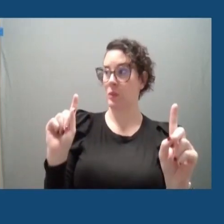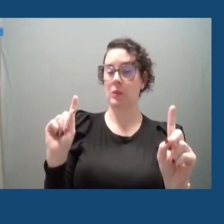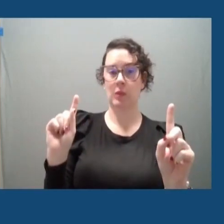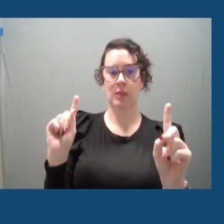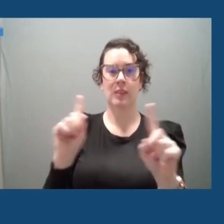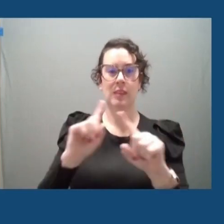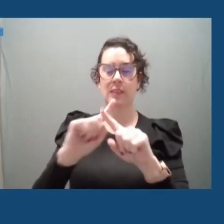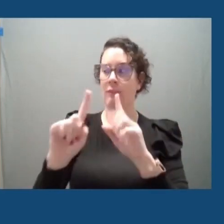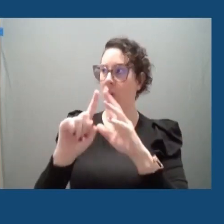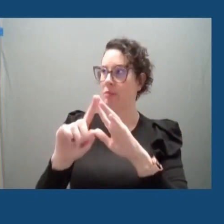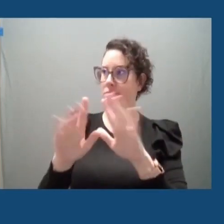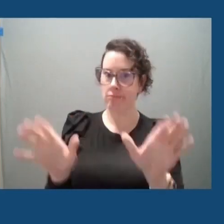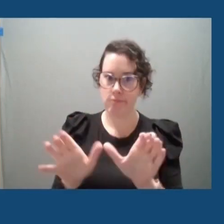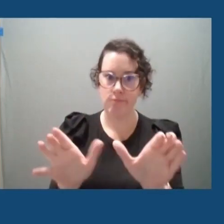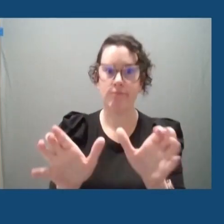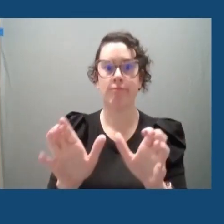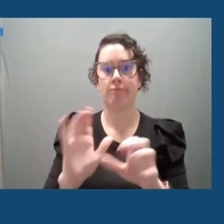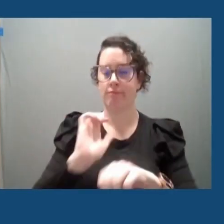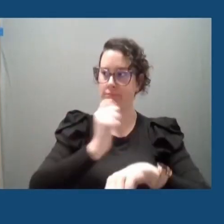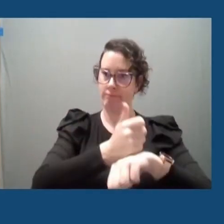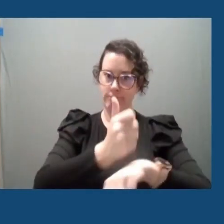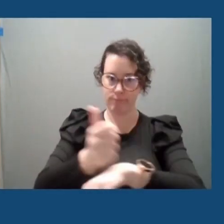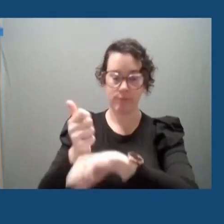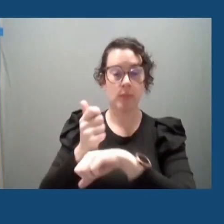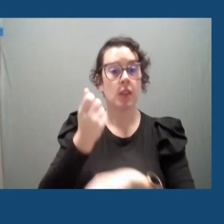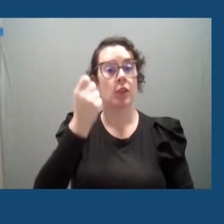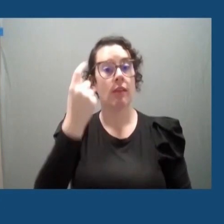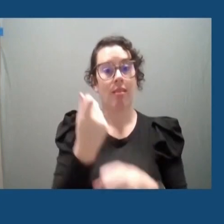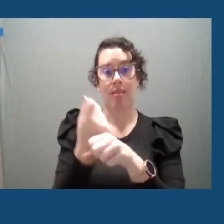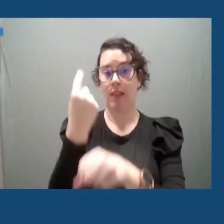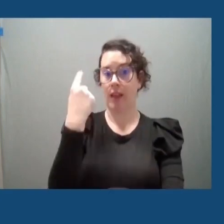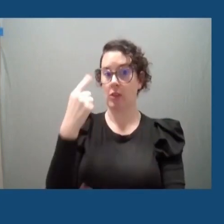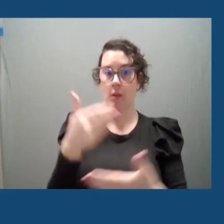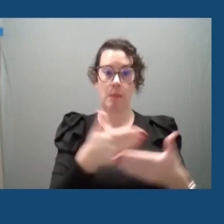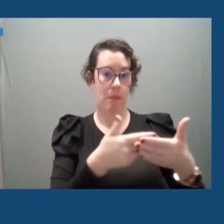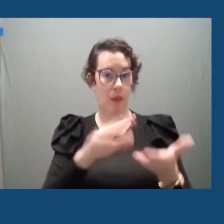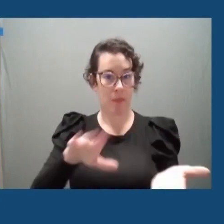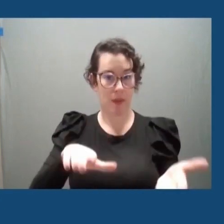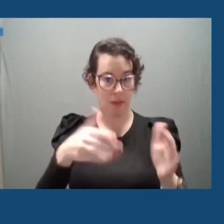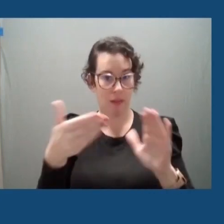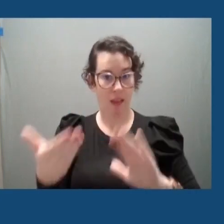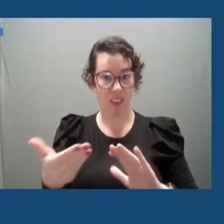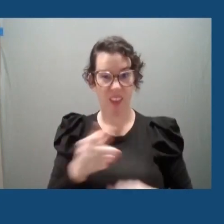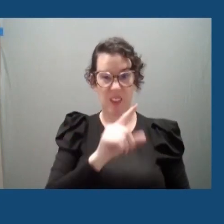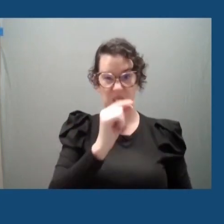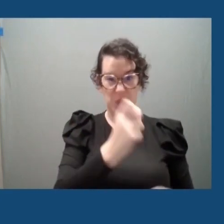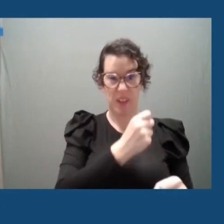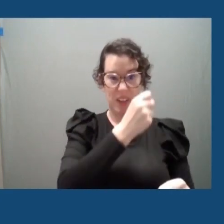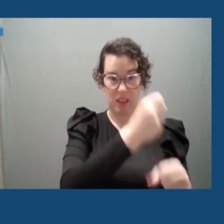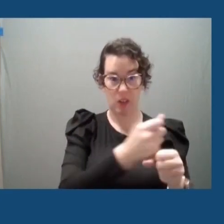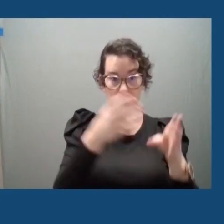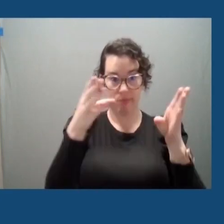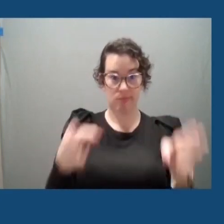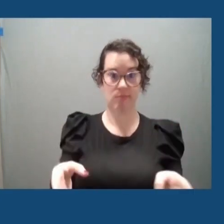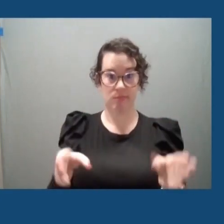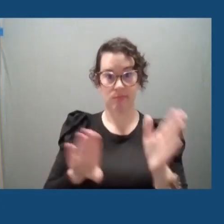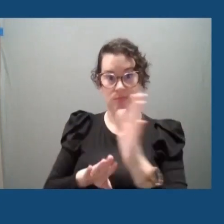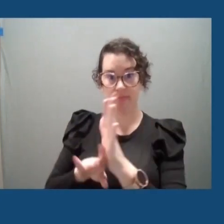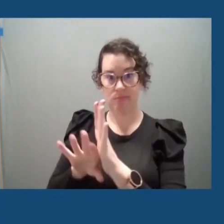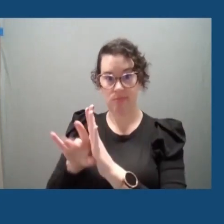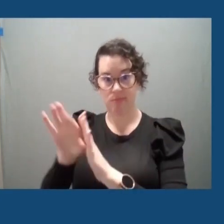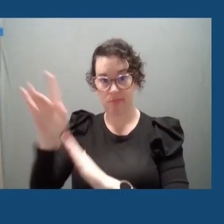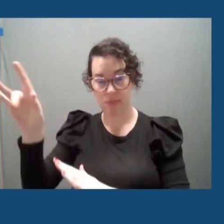Last year, infant deaths were up for the first time in 20 years. And black and brown women